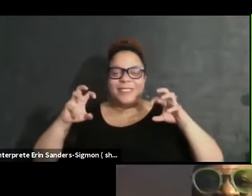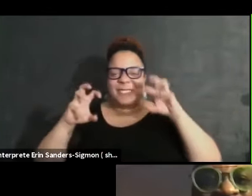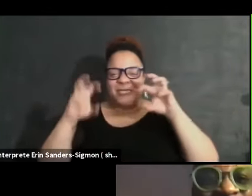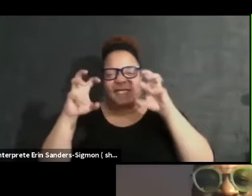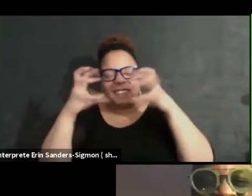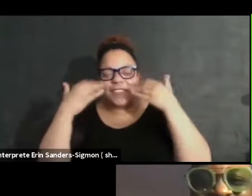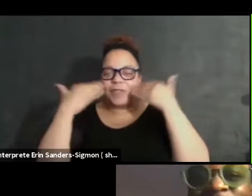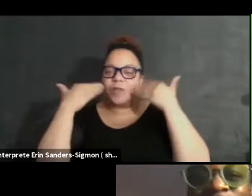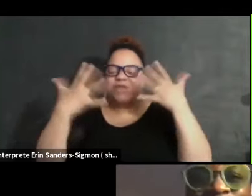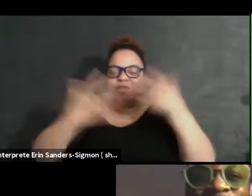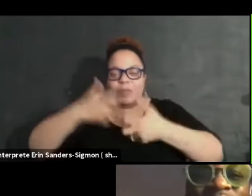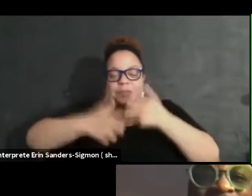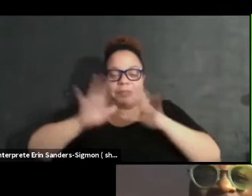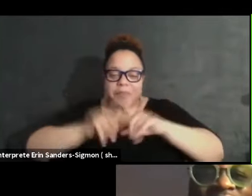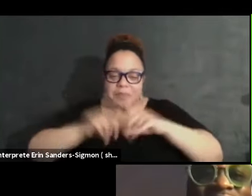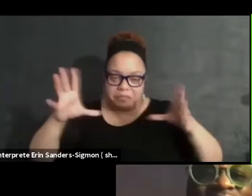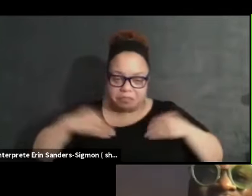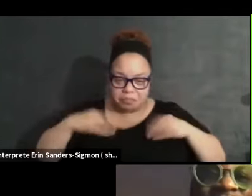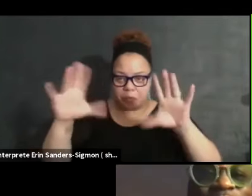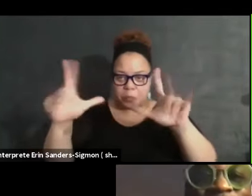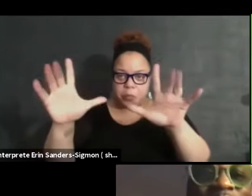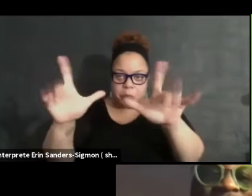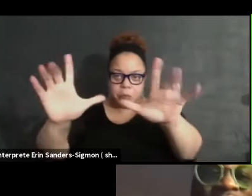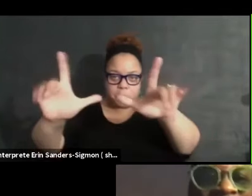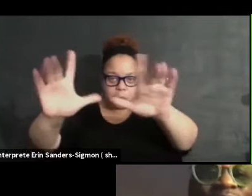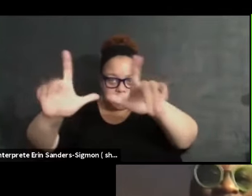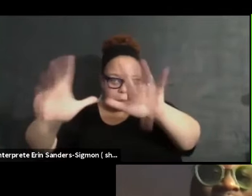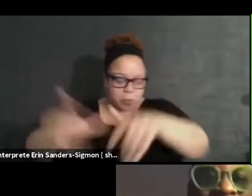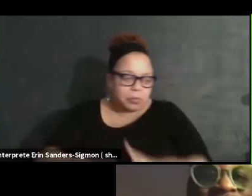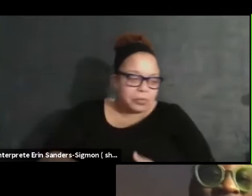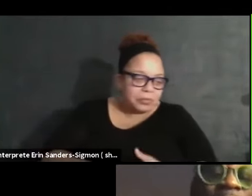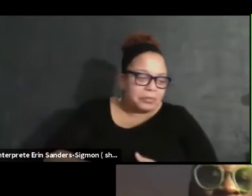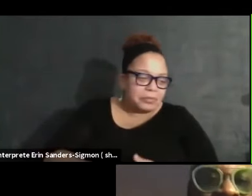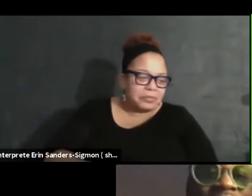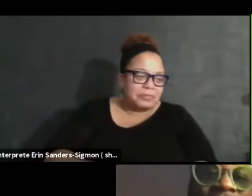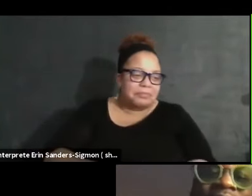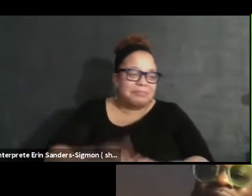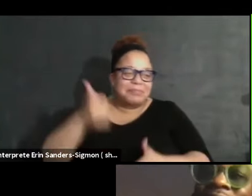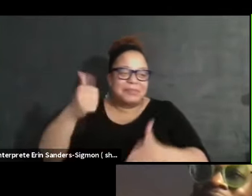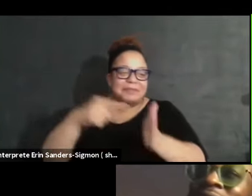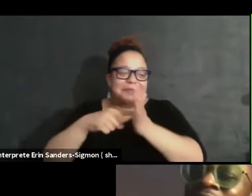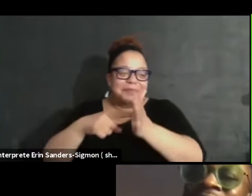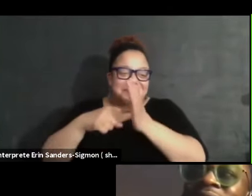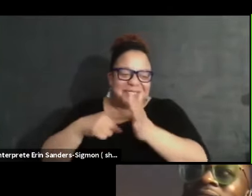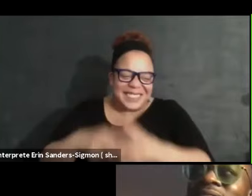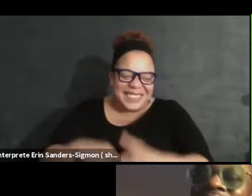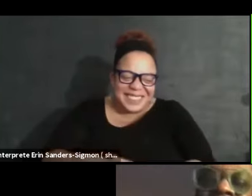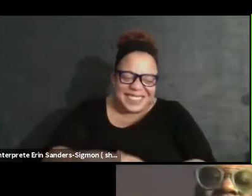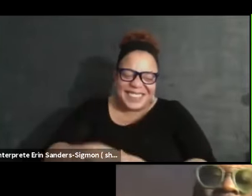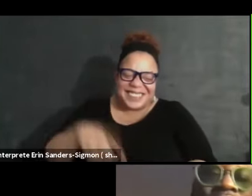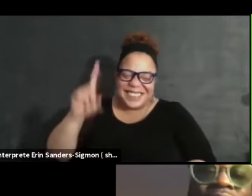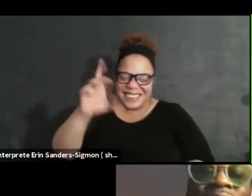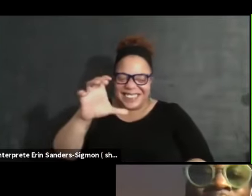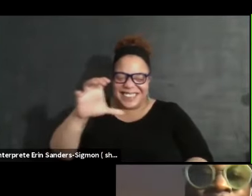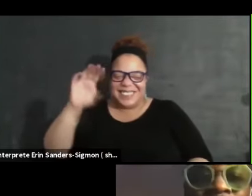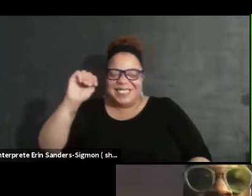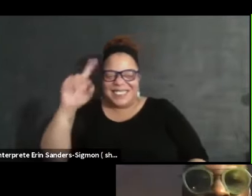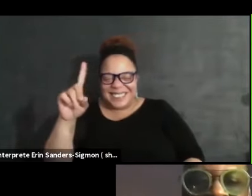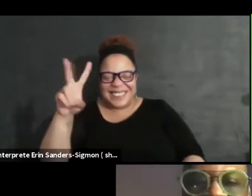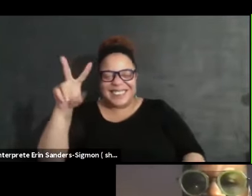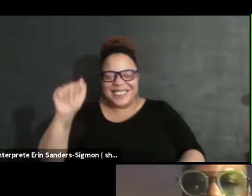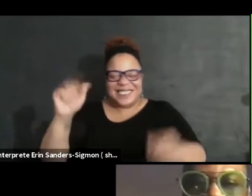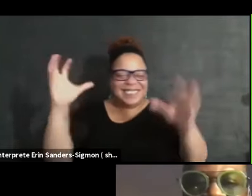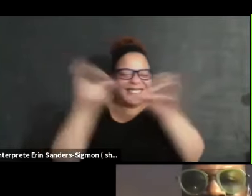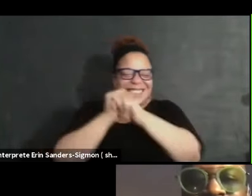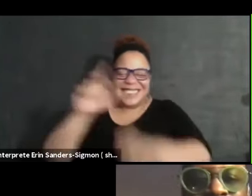gonna bring the next feature. They are representing DC, Maryland, and Virginia, DMV. These artists represent